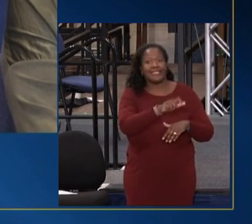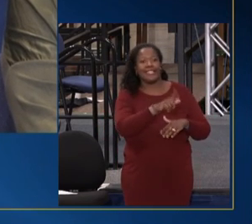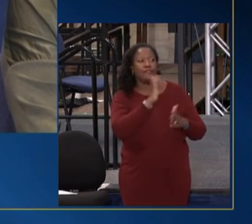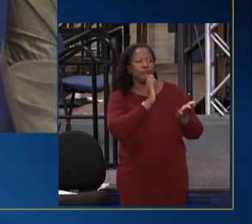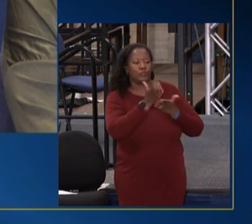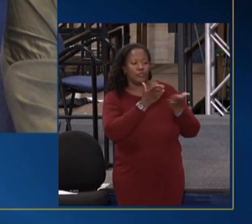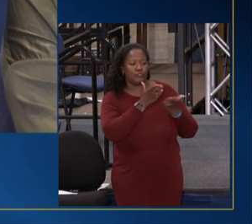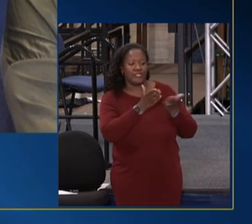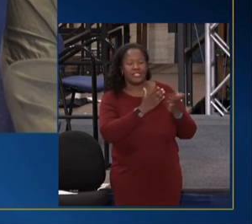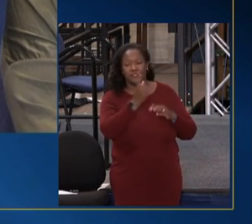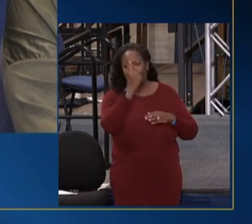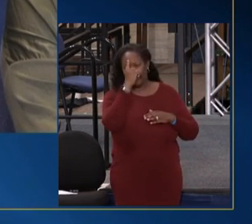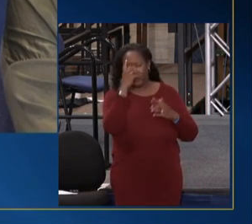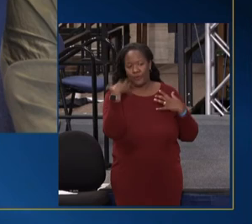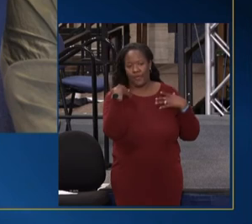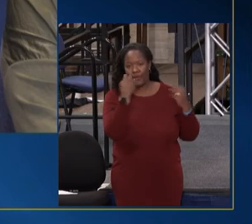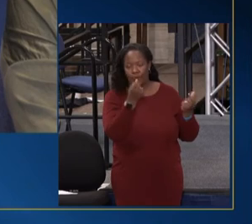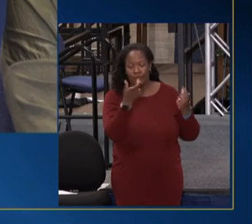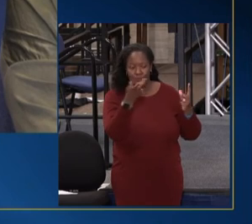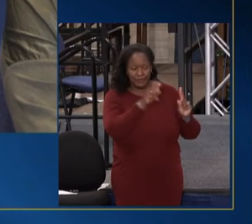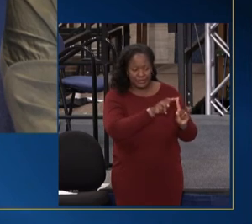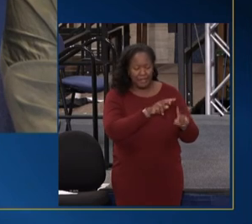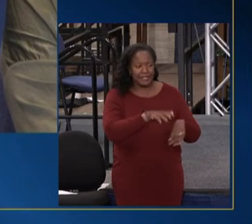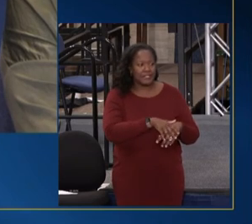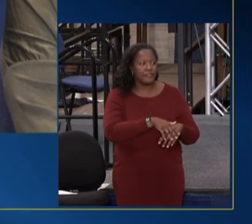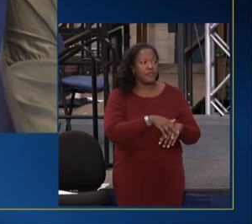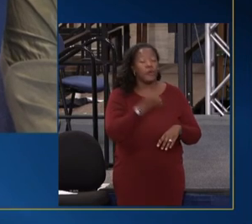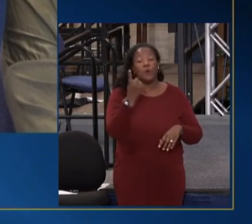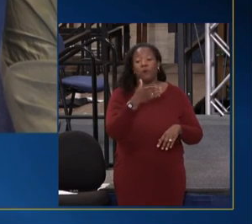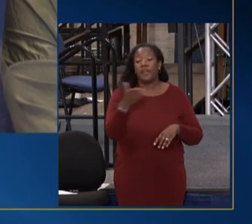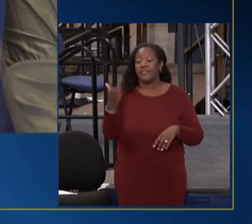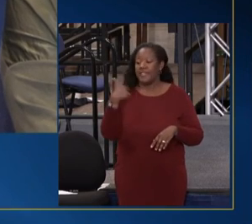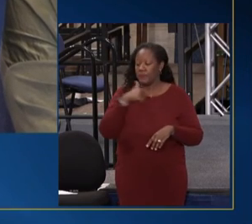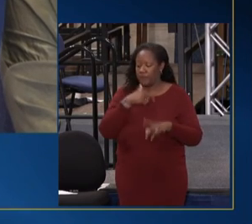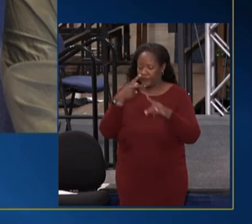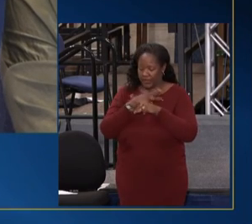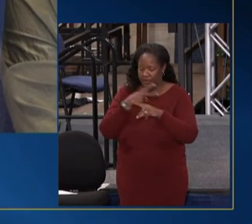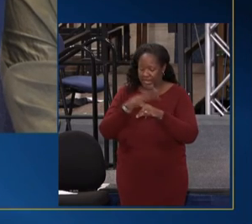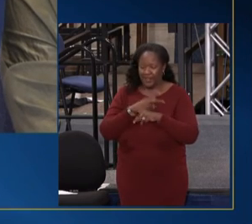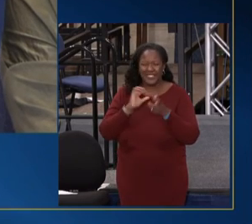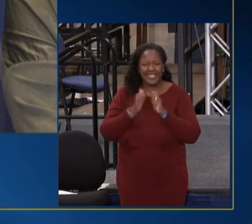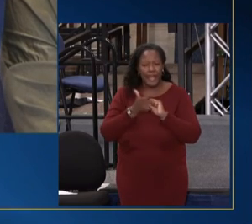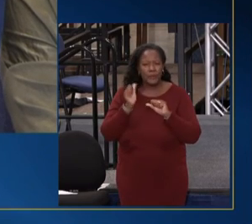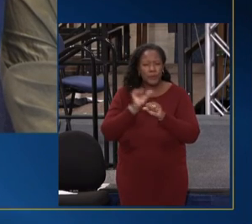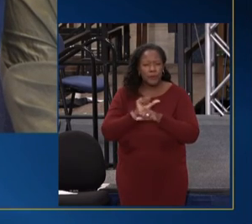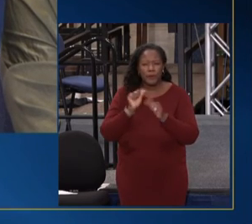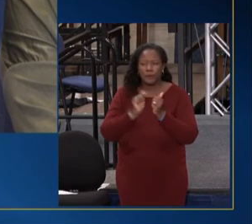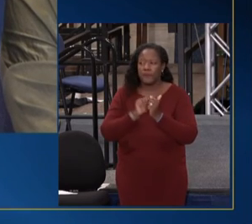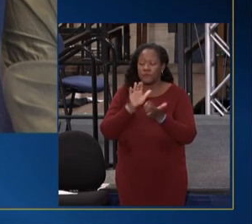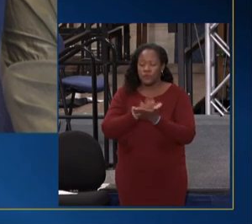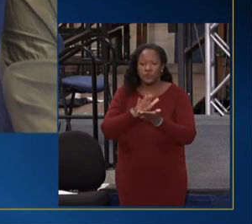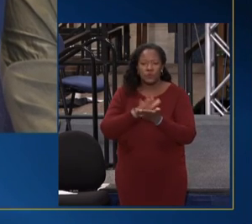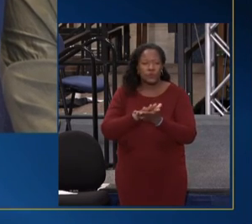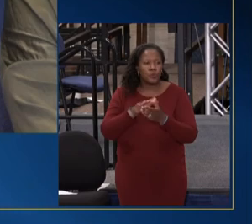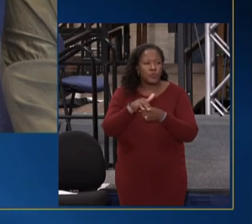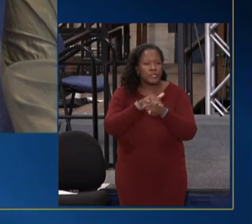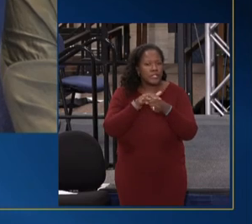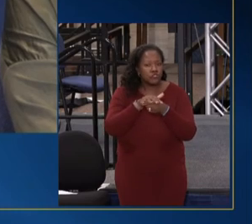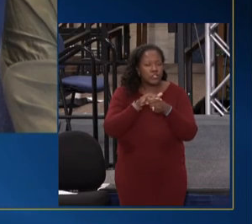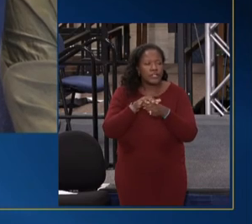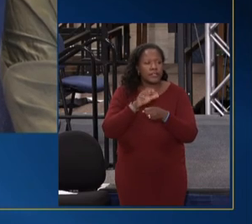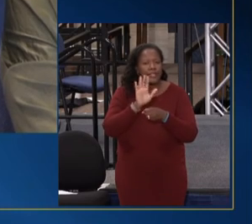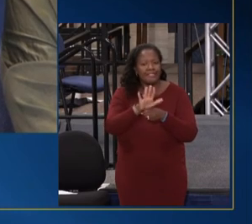needed from a mental health perspective. One of the other things that we're navigating is how do we work with school districts and district